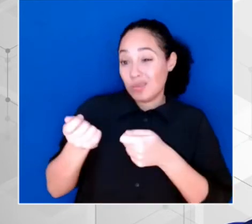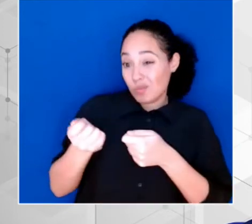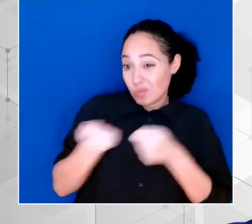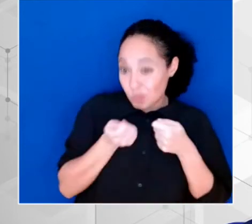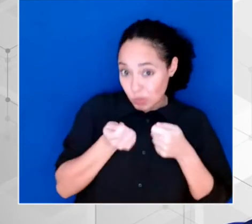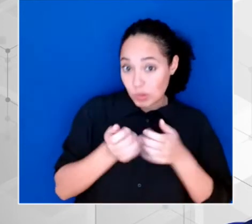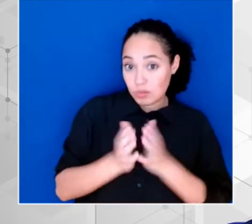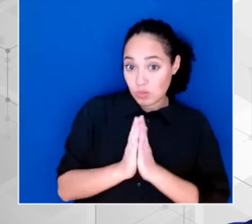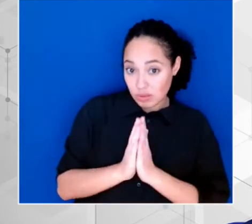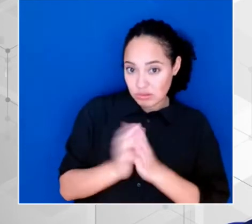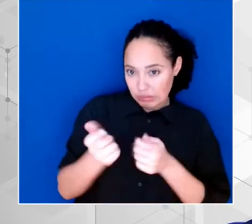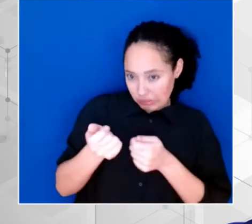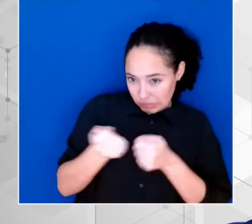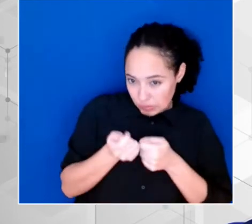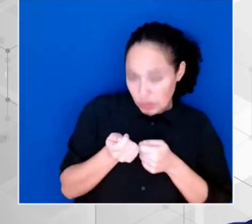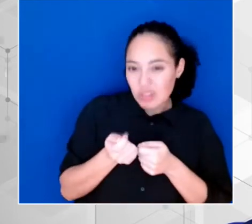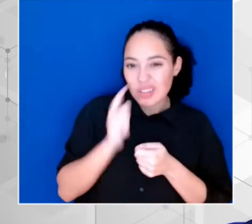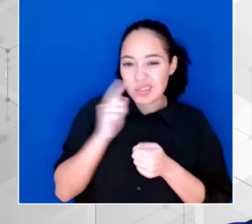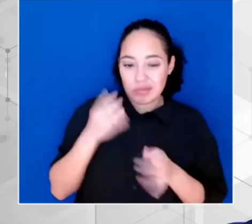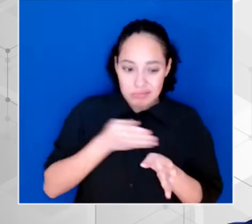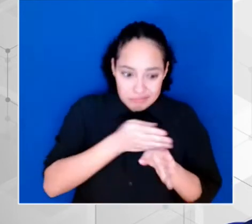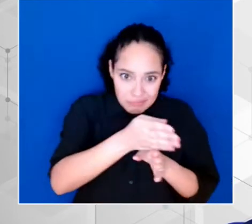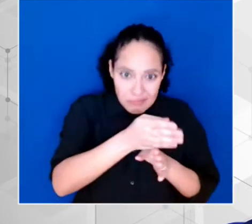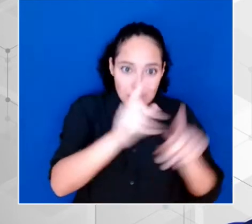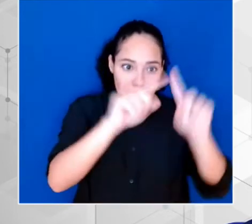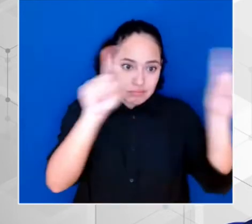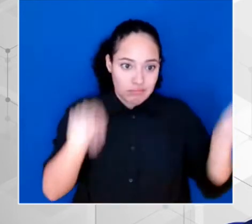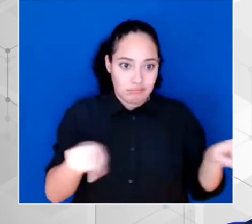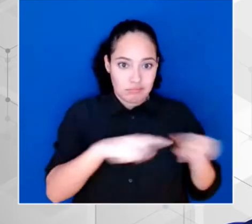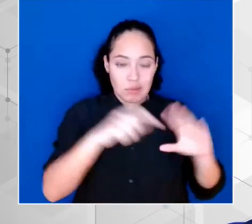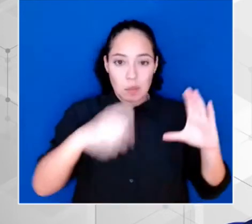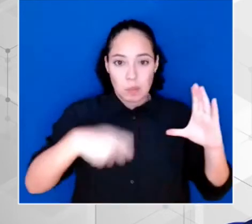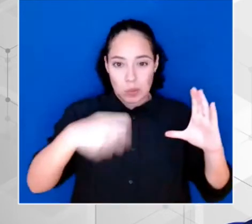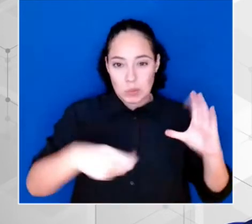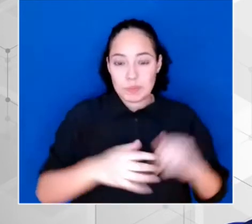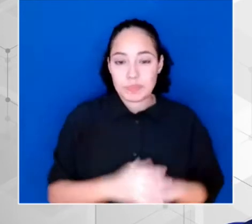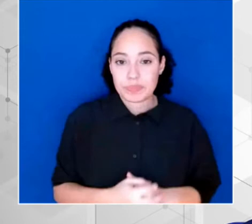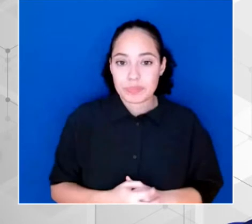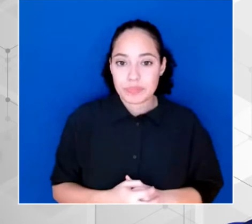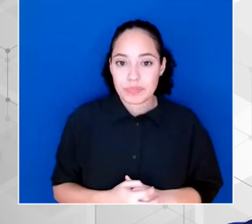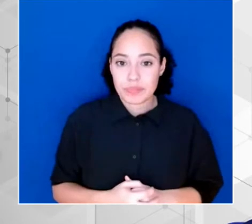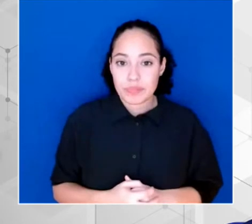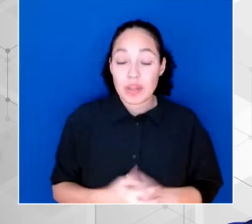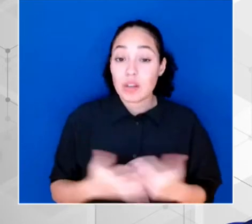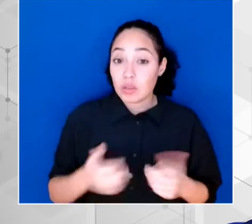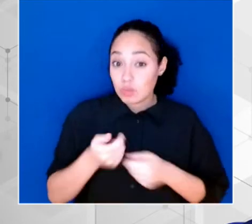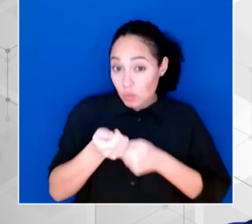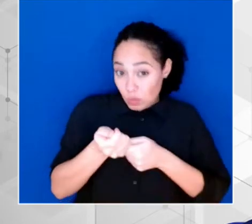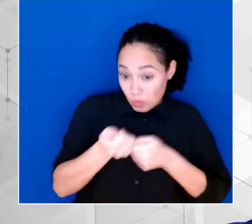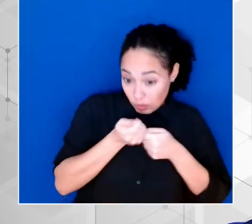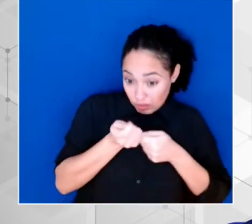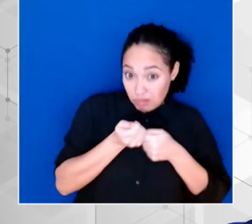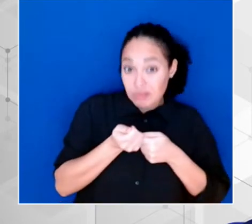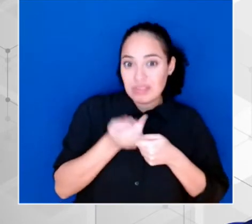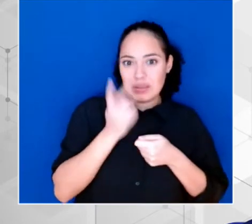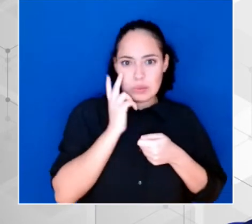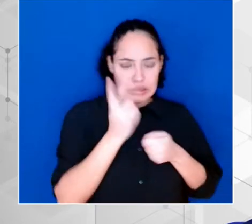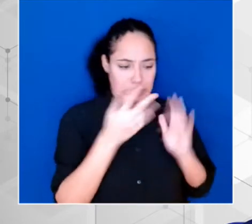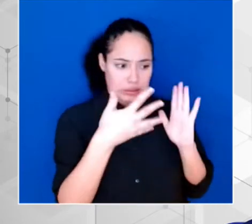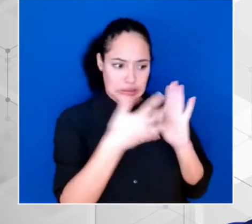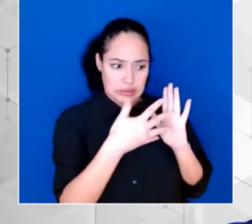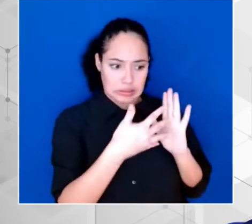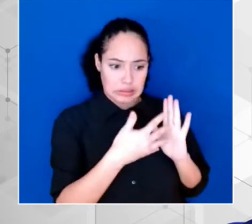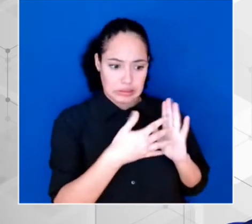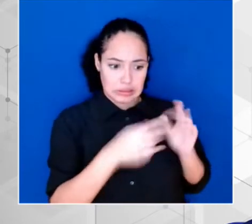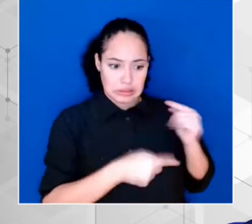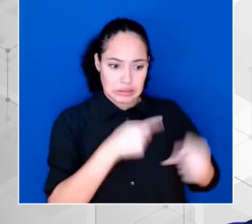pull request, you're going to see some checks running, and you can see in the left side